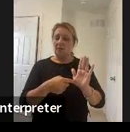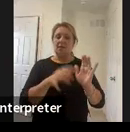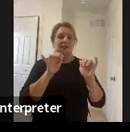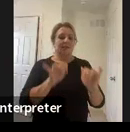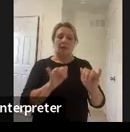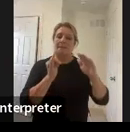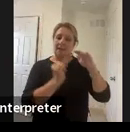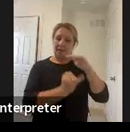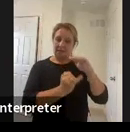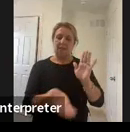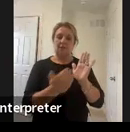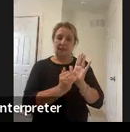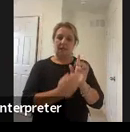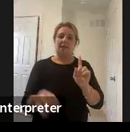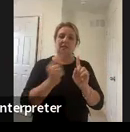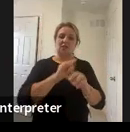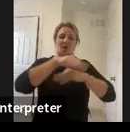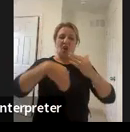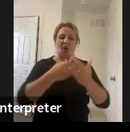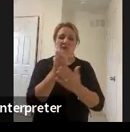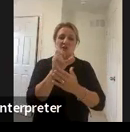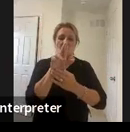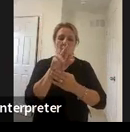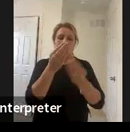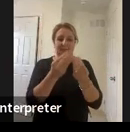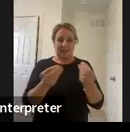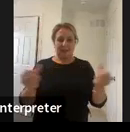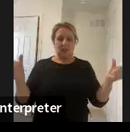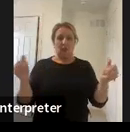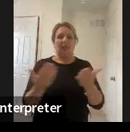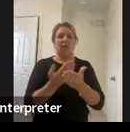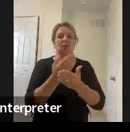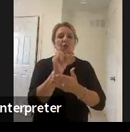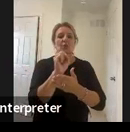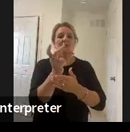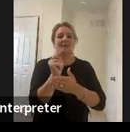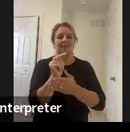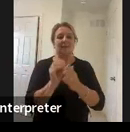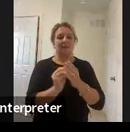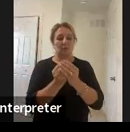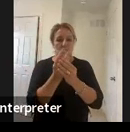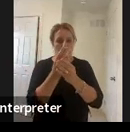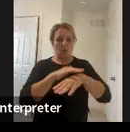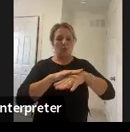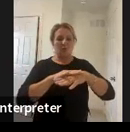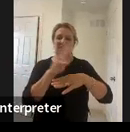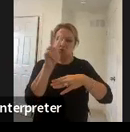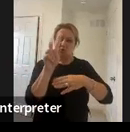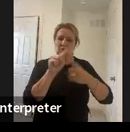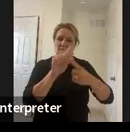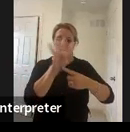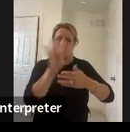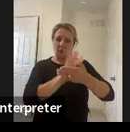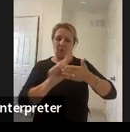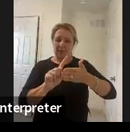isolation precautions until all your sores have healed and a new layer of skin has formed, and usually that takes about 2 to 4 weeks after sores